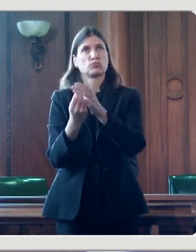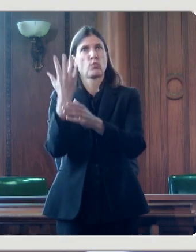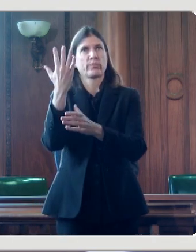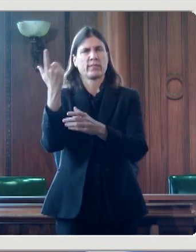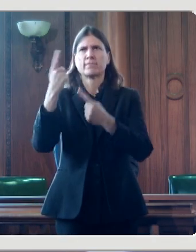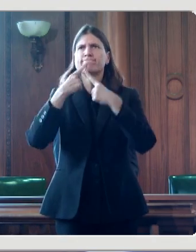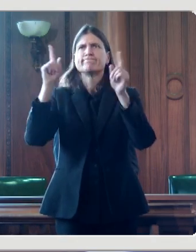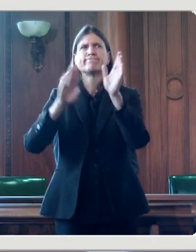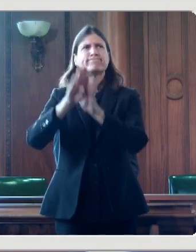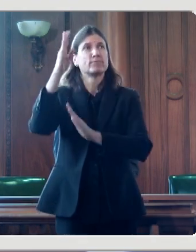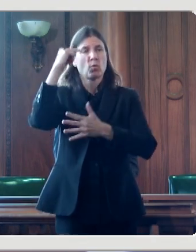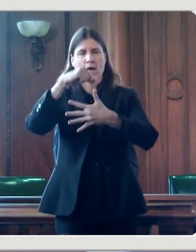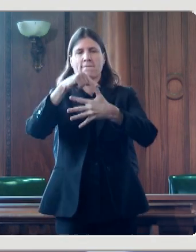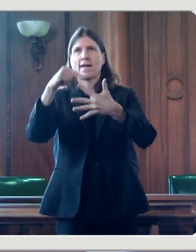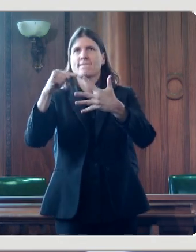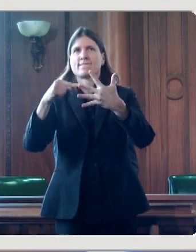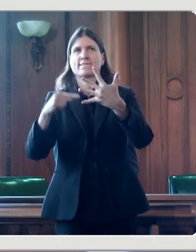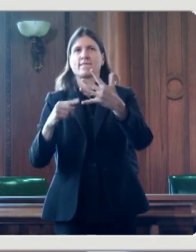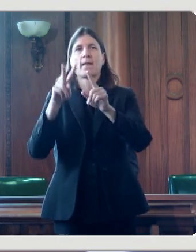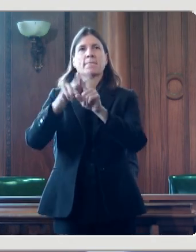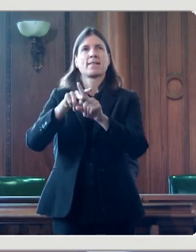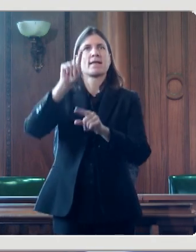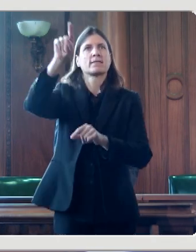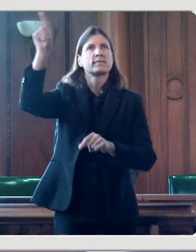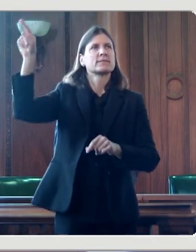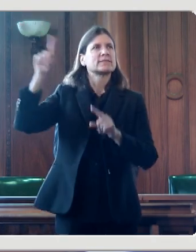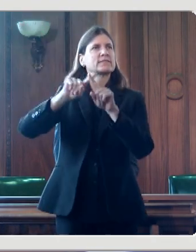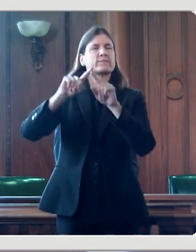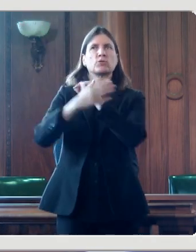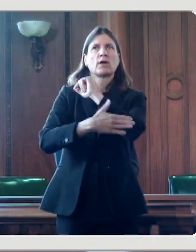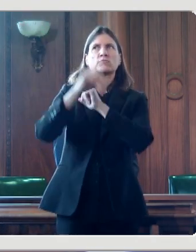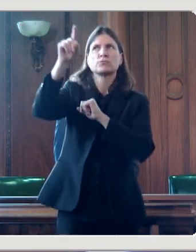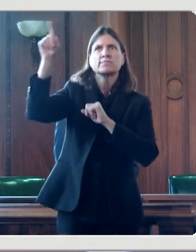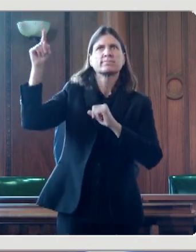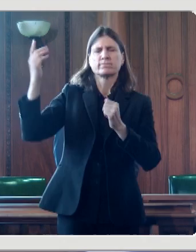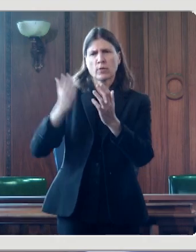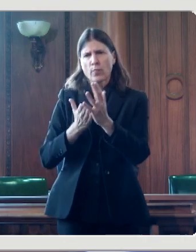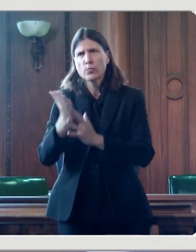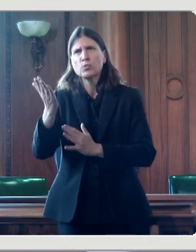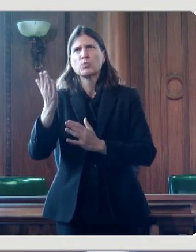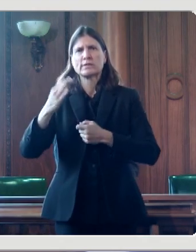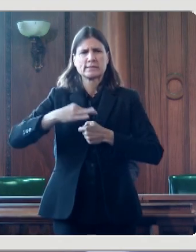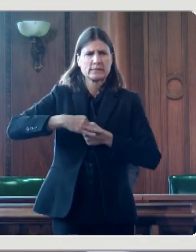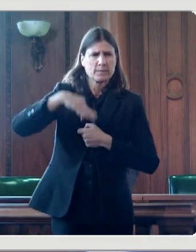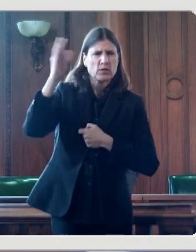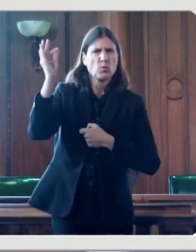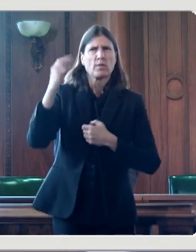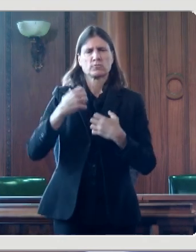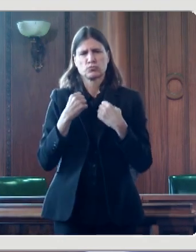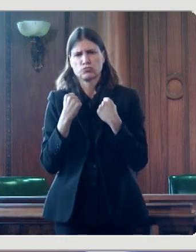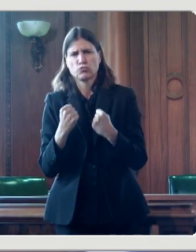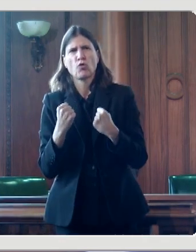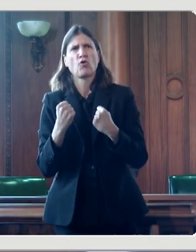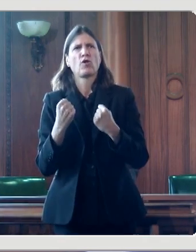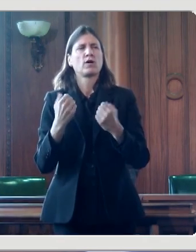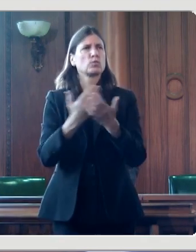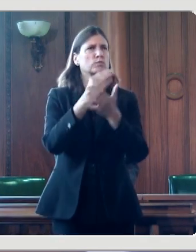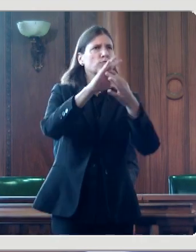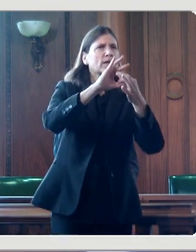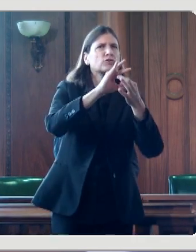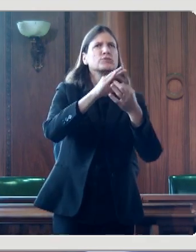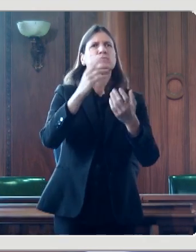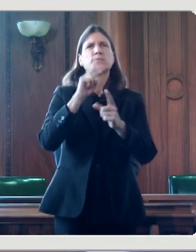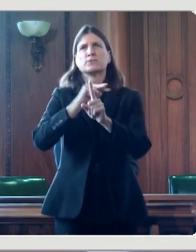So please be well, stay safe, wear your masks, physical distance, and avoid gatherings, and be ready to sign up for